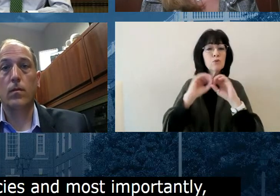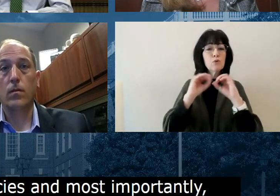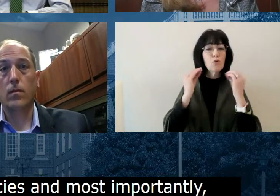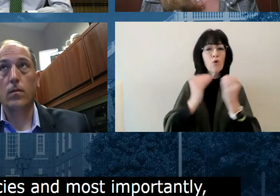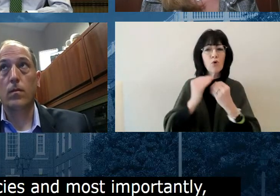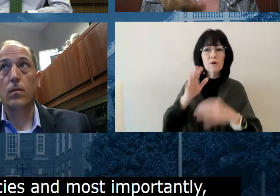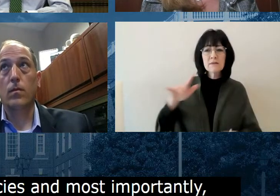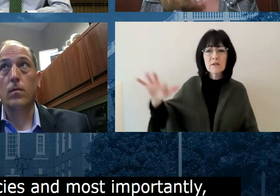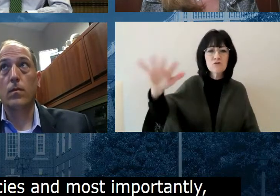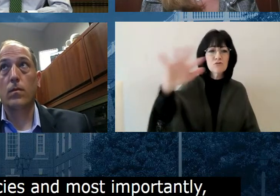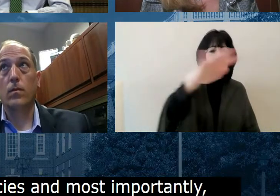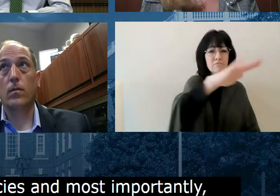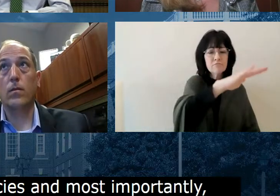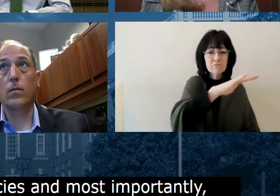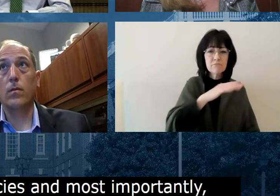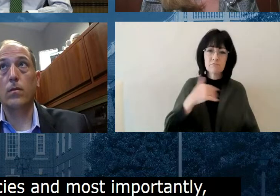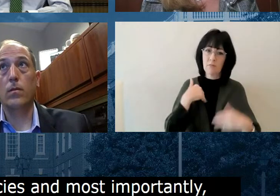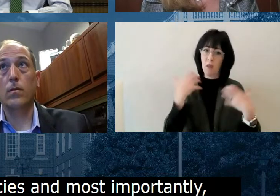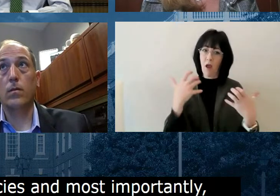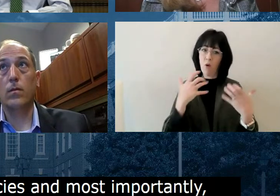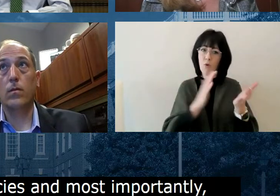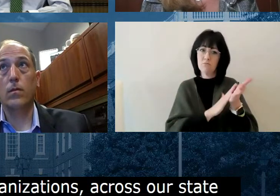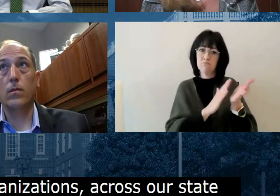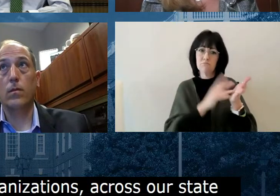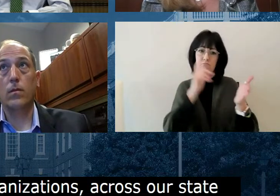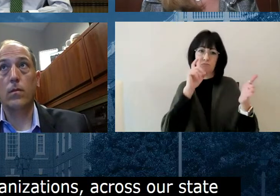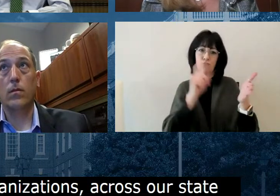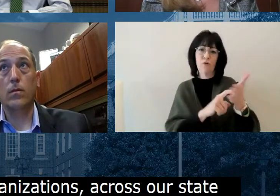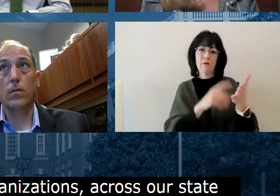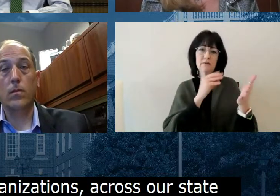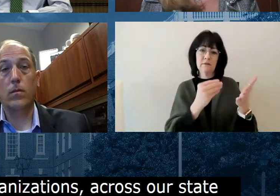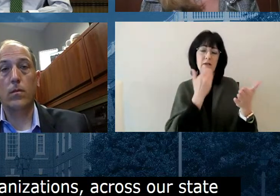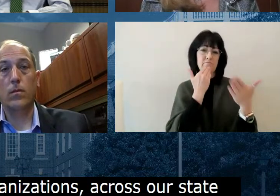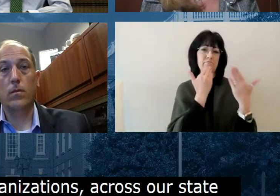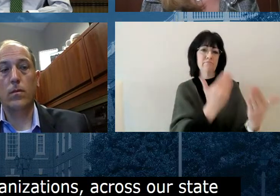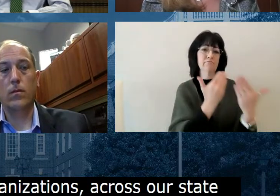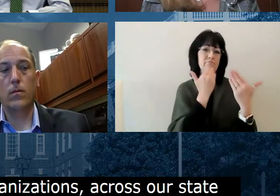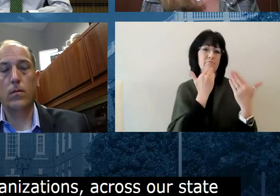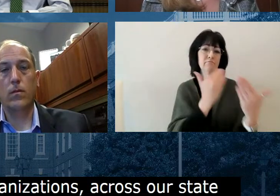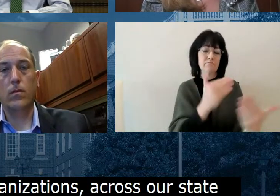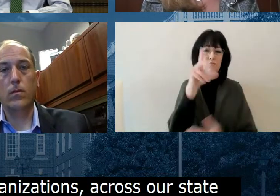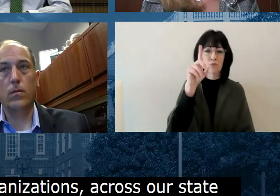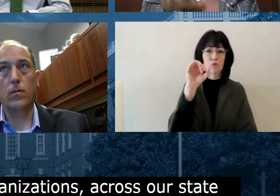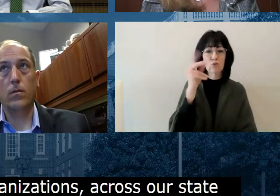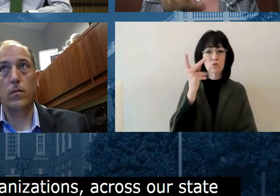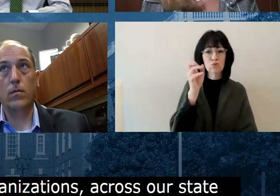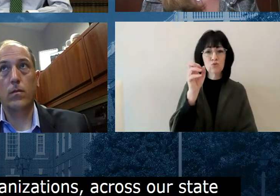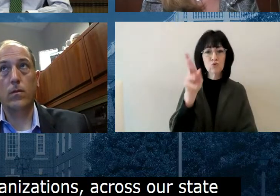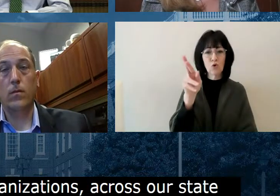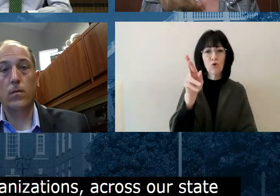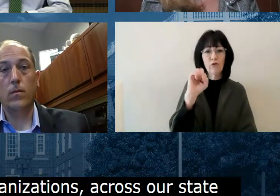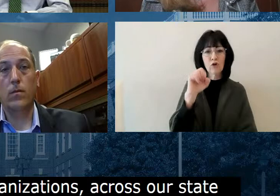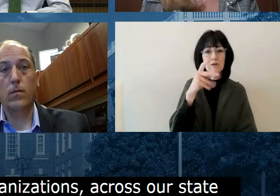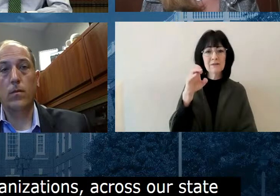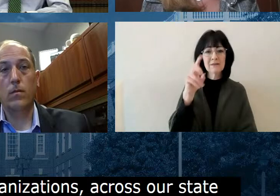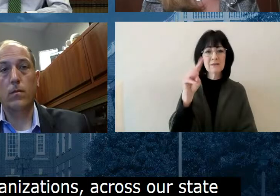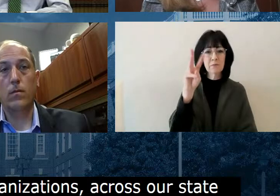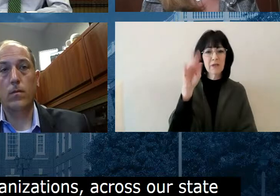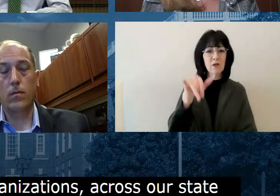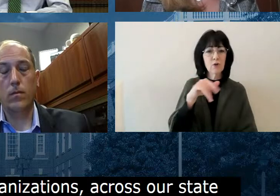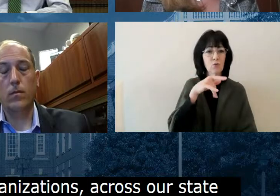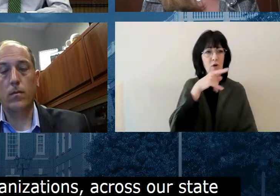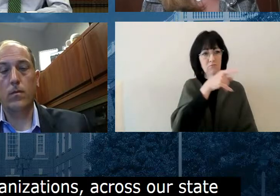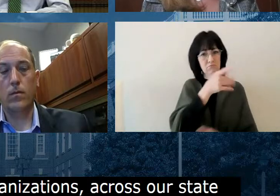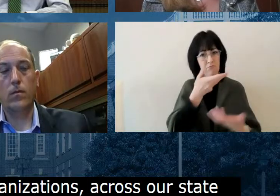to recognize Dover Downs Speedway, International Speedway, for allowing us to use their facility, for FEMA for using it